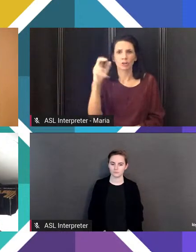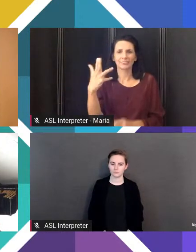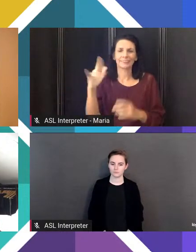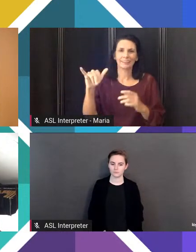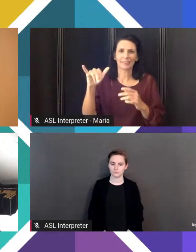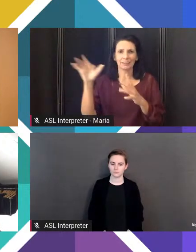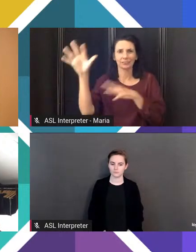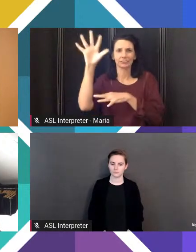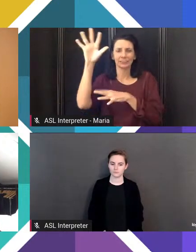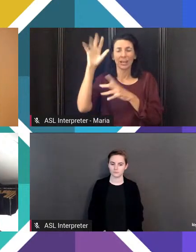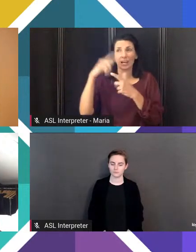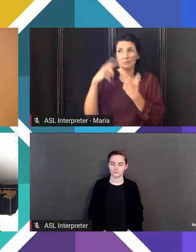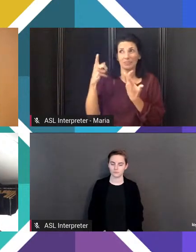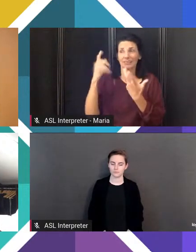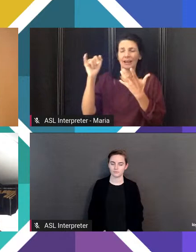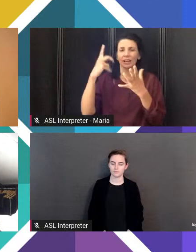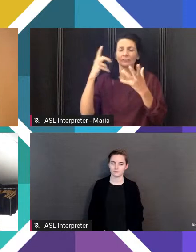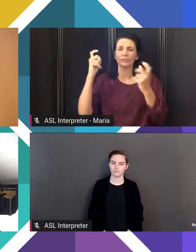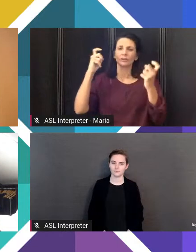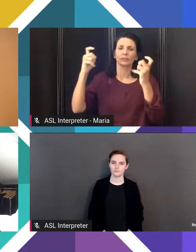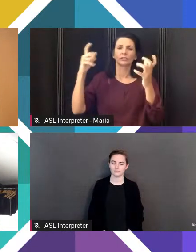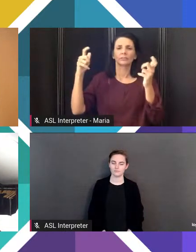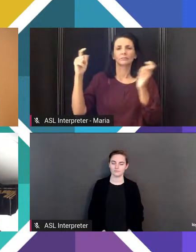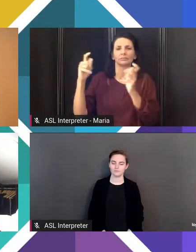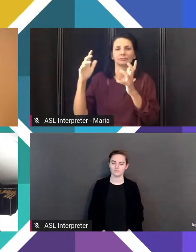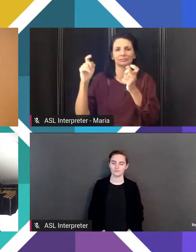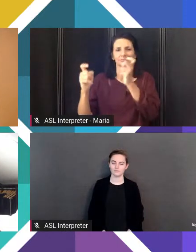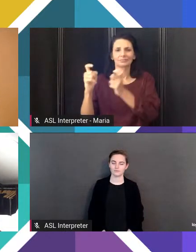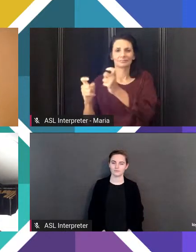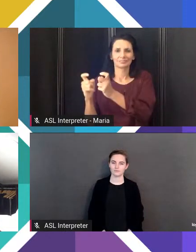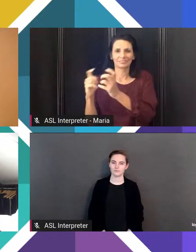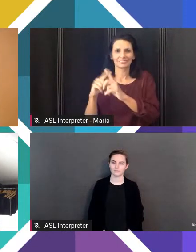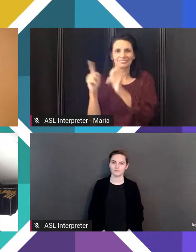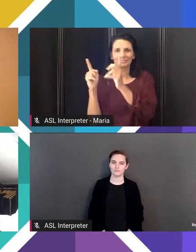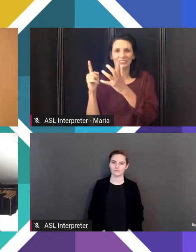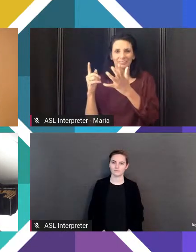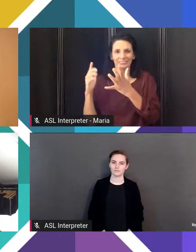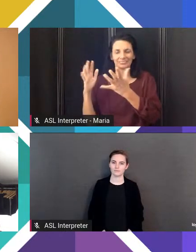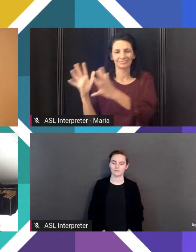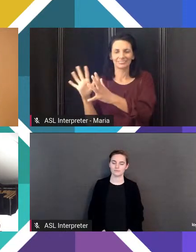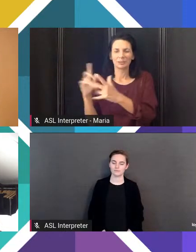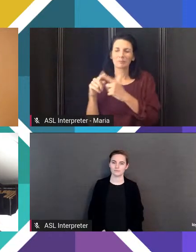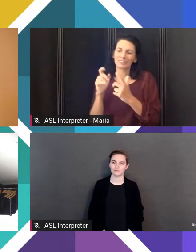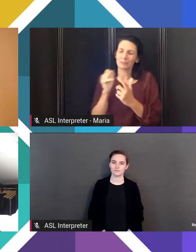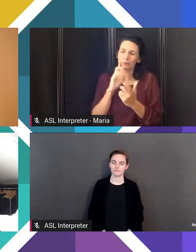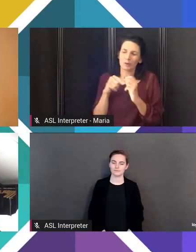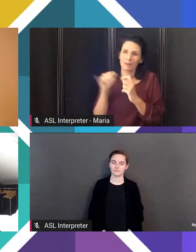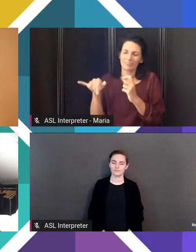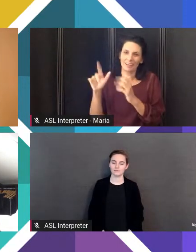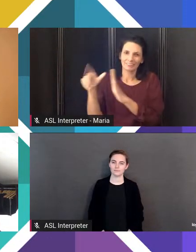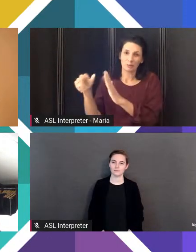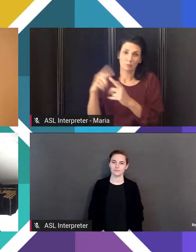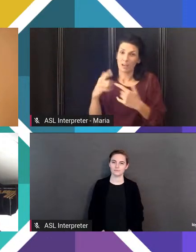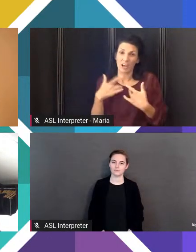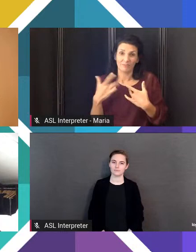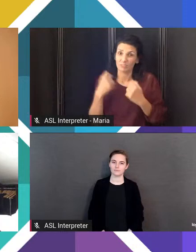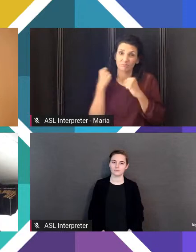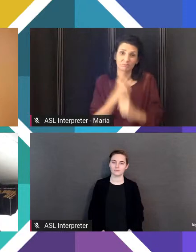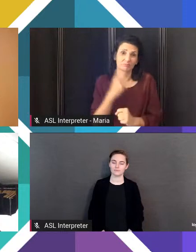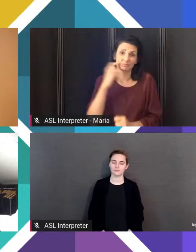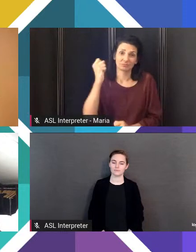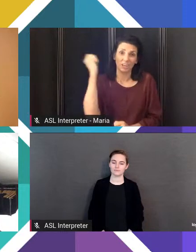it not super. I mean, we could talk about that later. But yeah, I think Shakespeare is